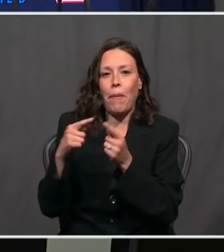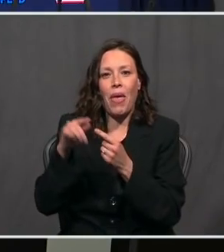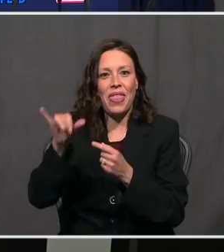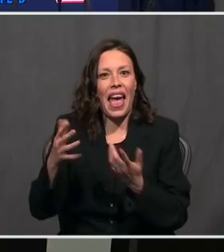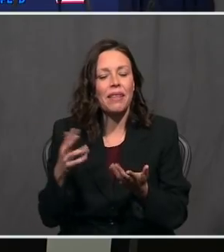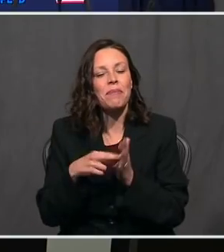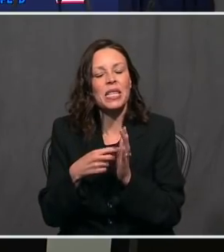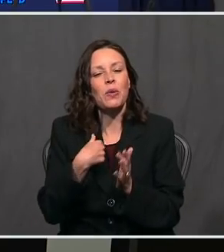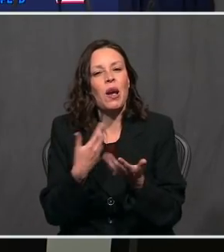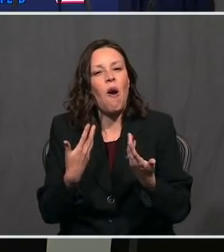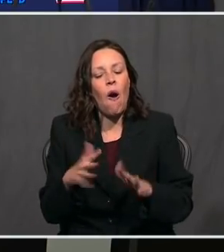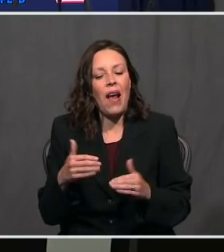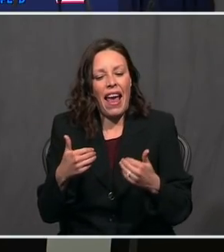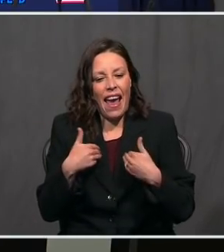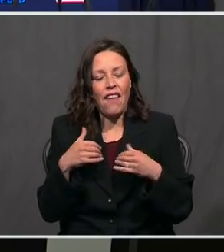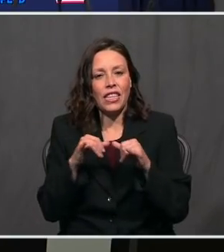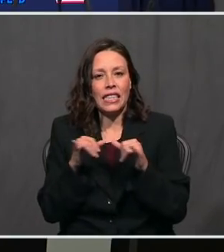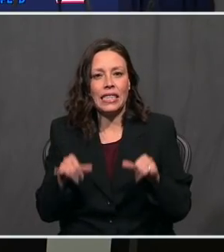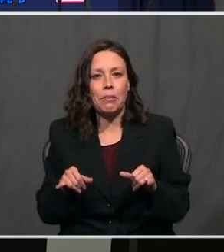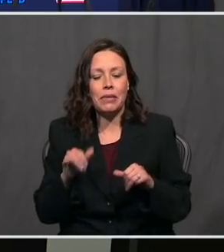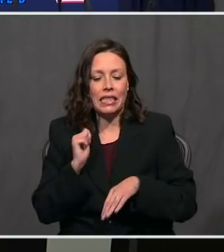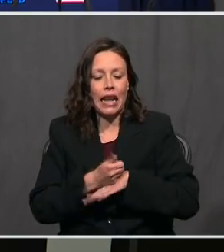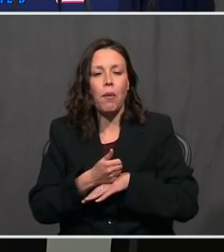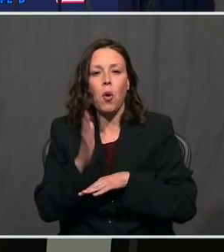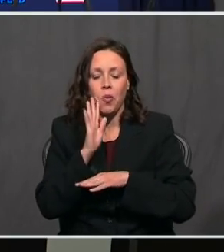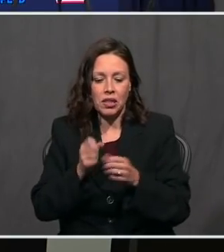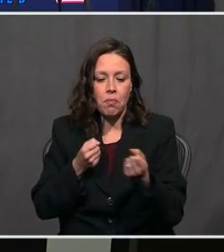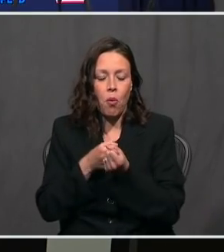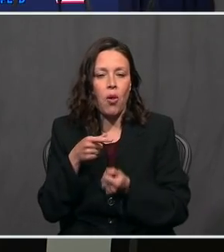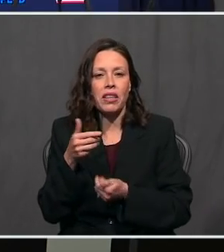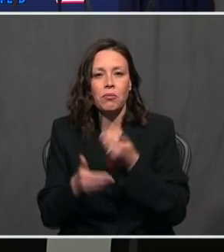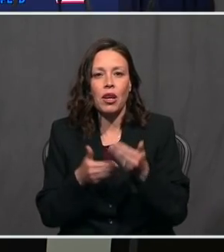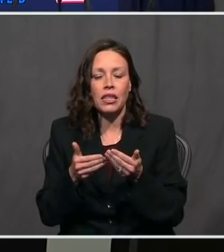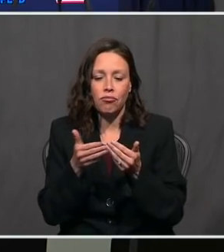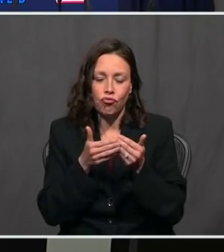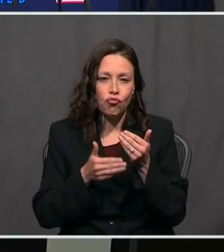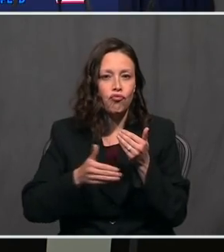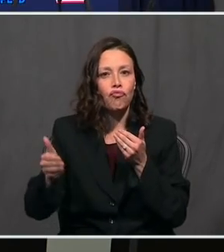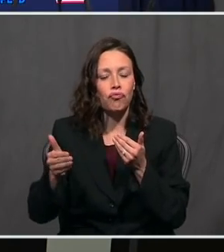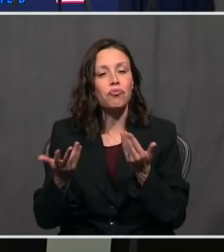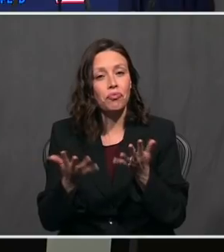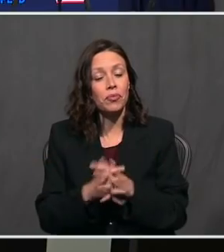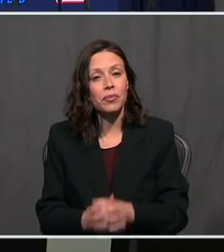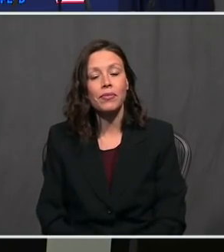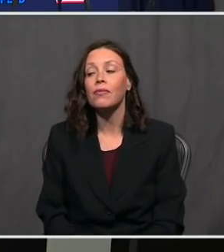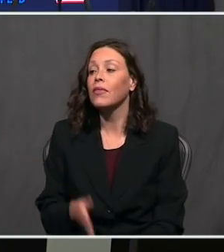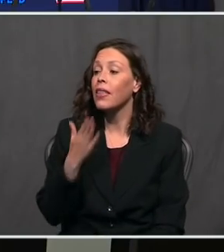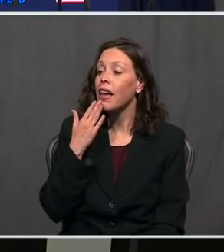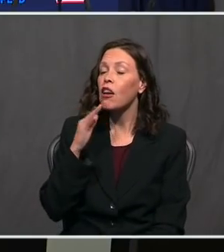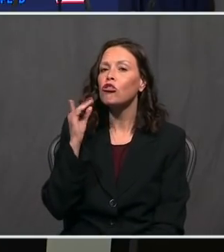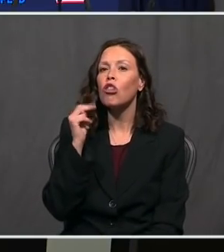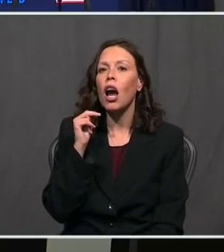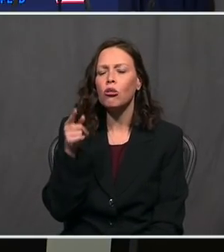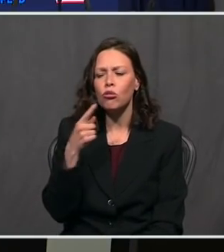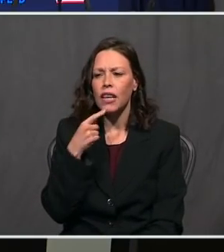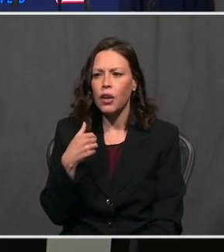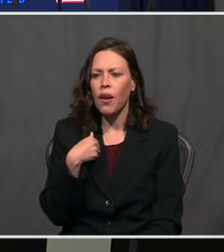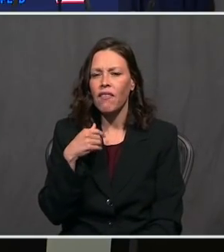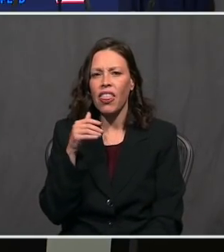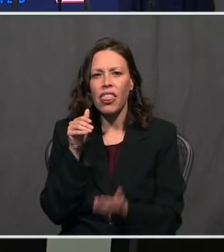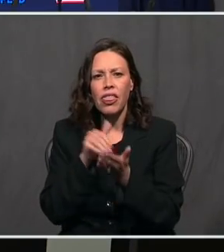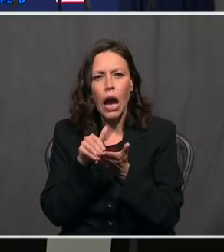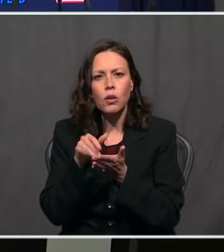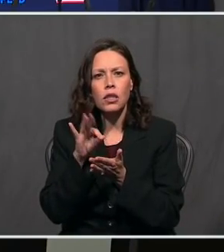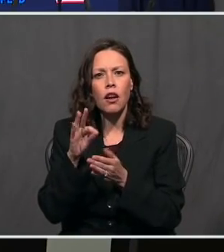that we have the infrastructure, and we are here, and we will support this process going forward. So Thanks. And John, I know you said you've had tens of thousands